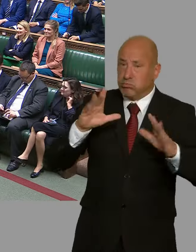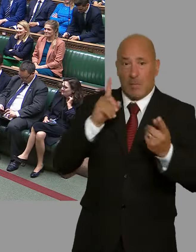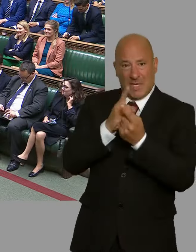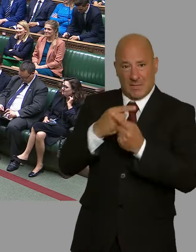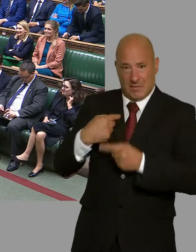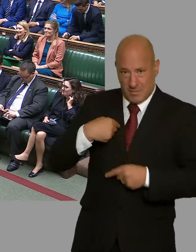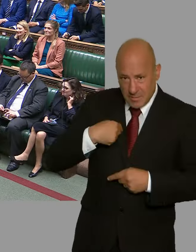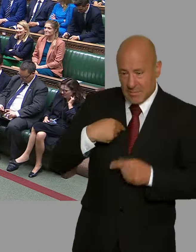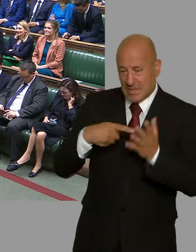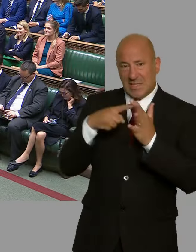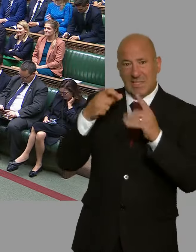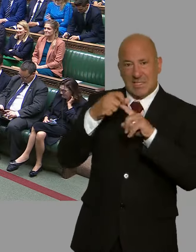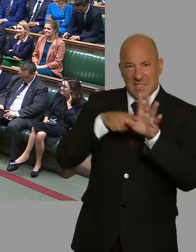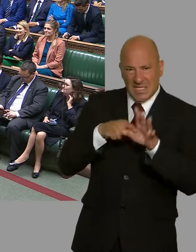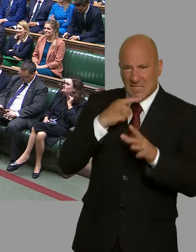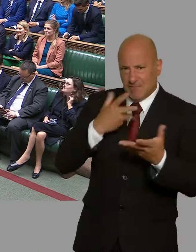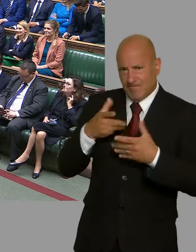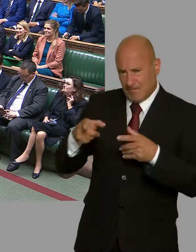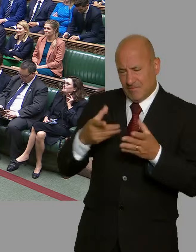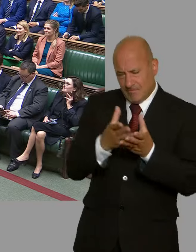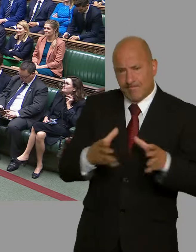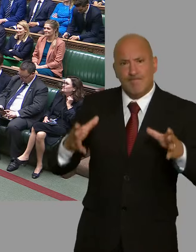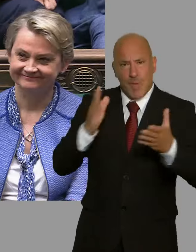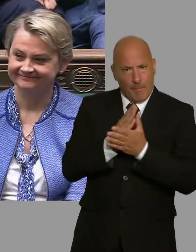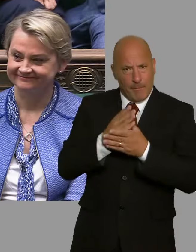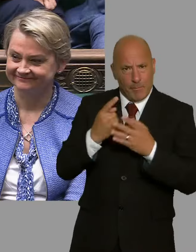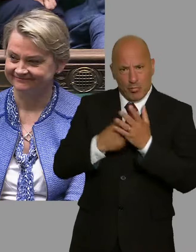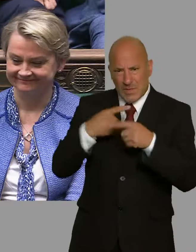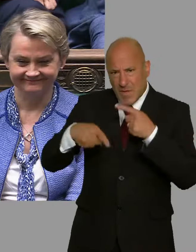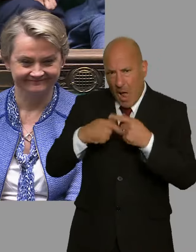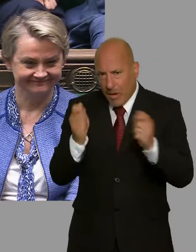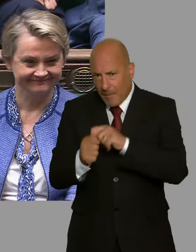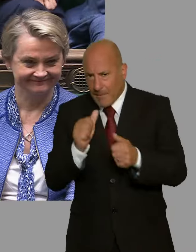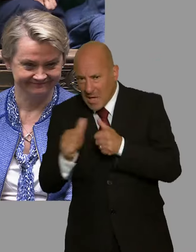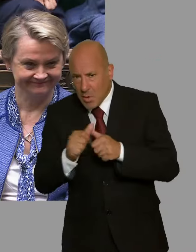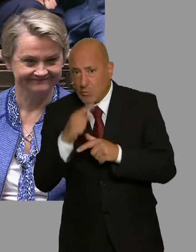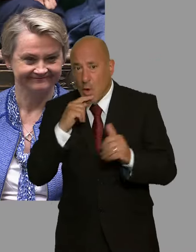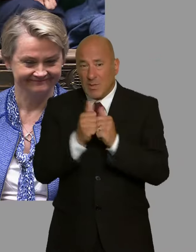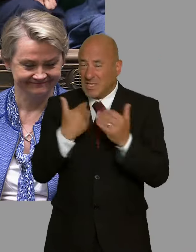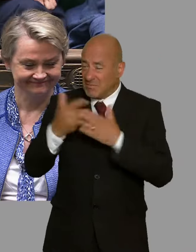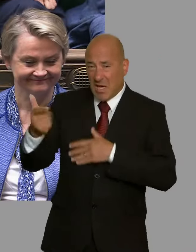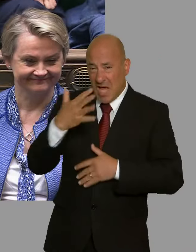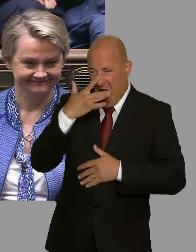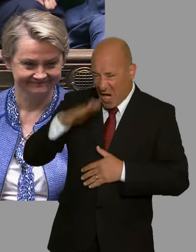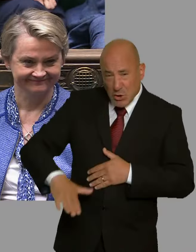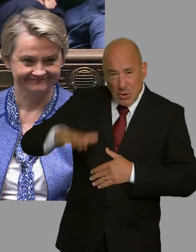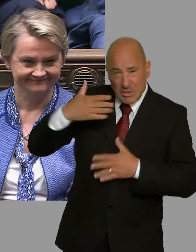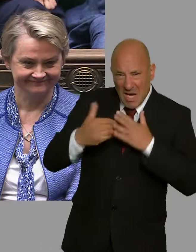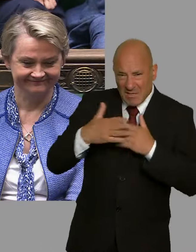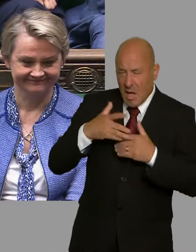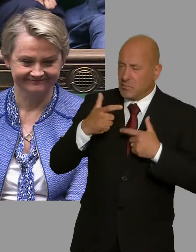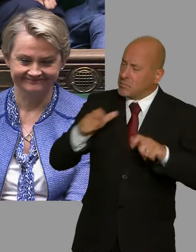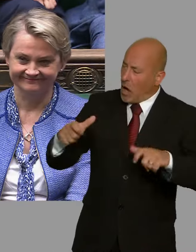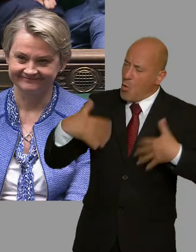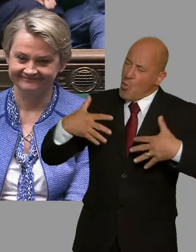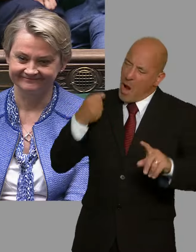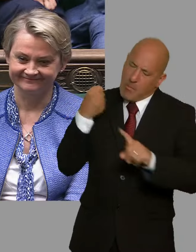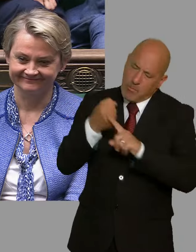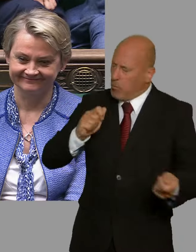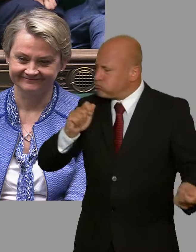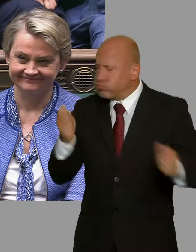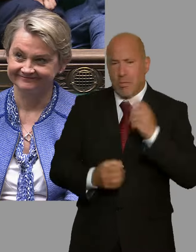Well, can I welcome Teddy on my behalf and on behalf, I think, of the whole House. It is really incredible that Teddy